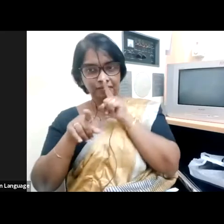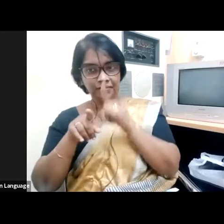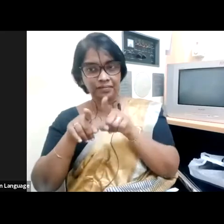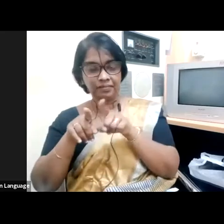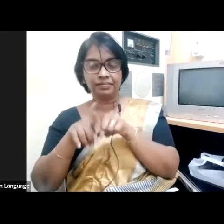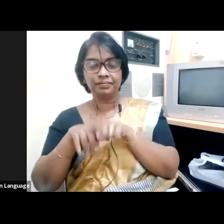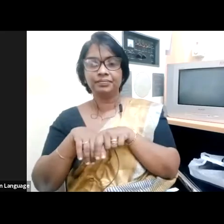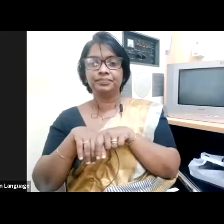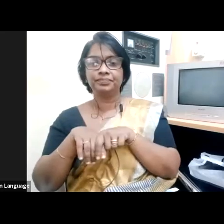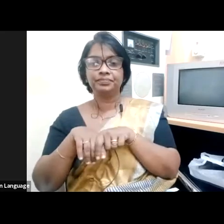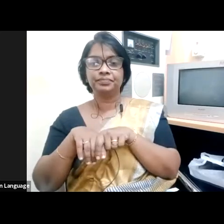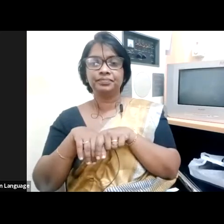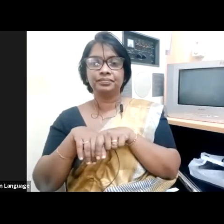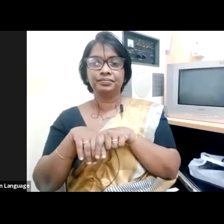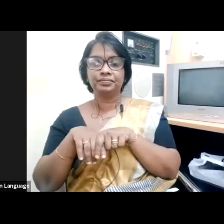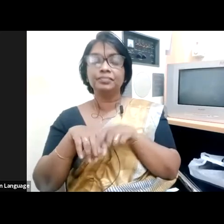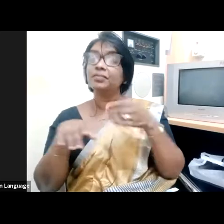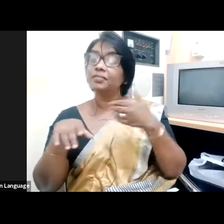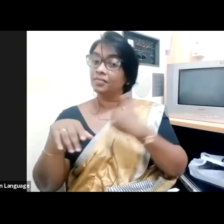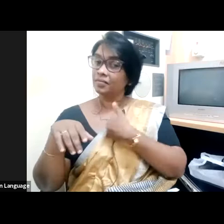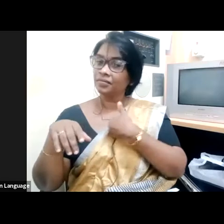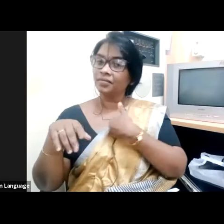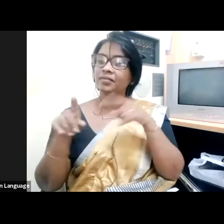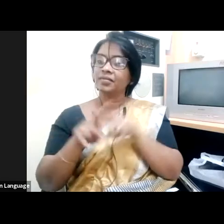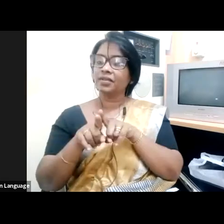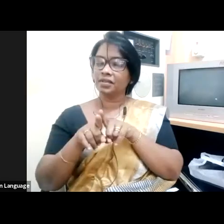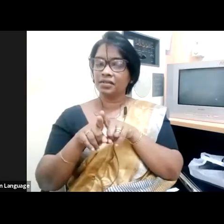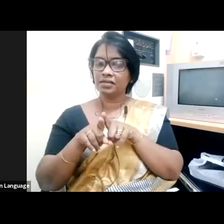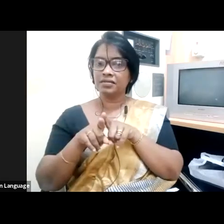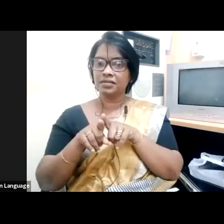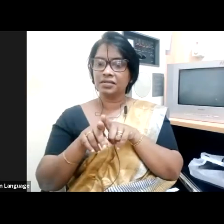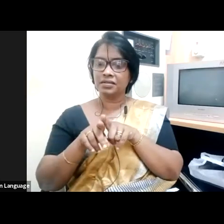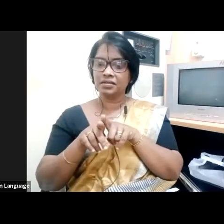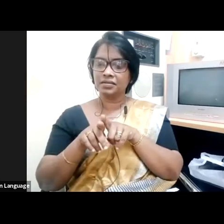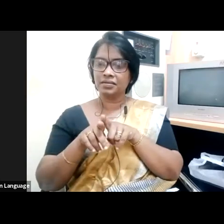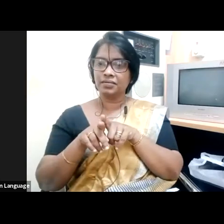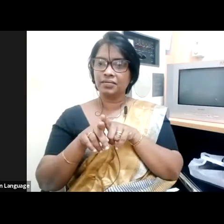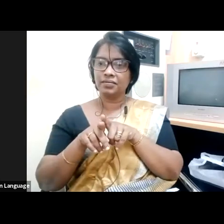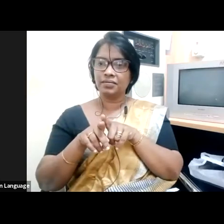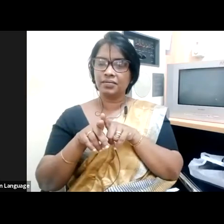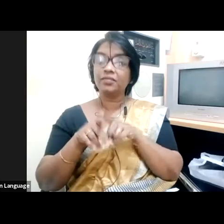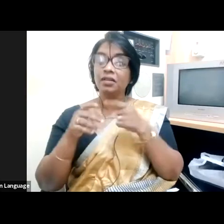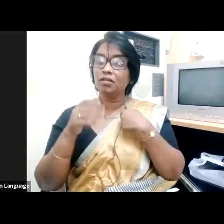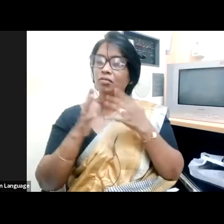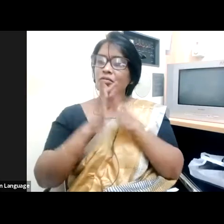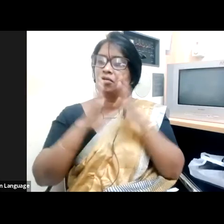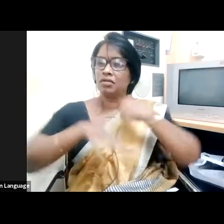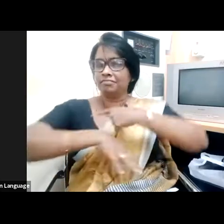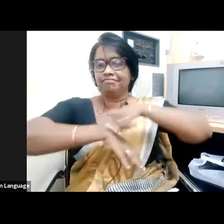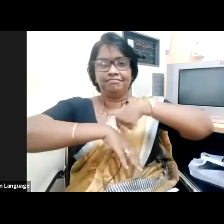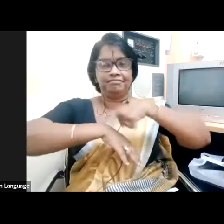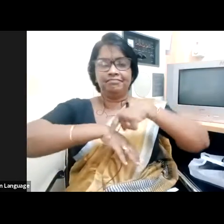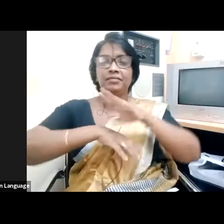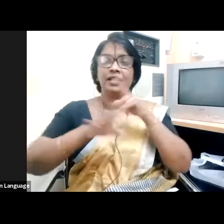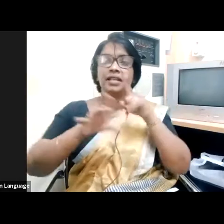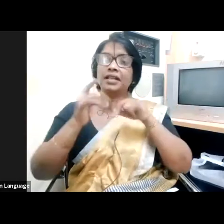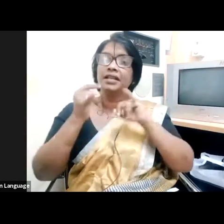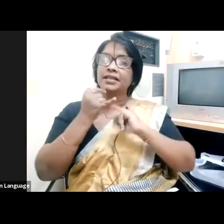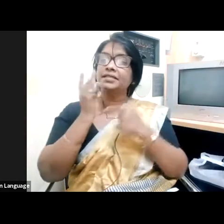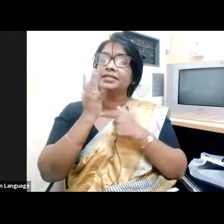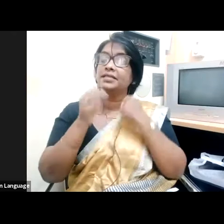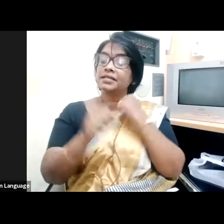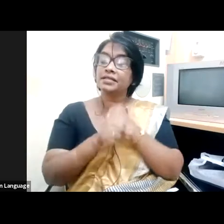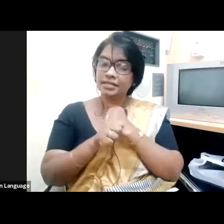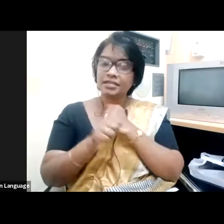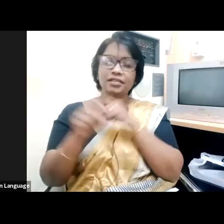I've not spent too much time thinking about SDGs and all of the good that seemed